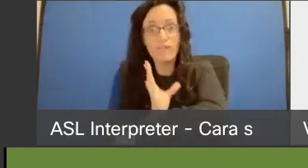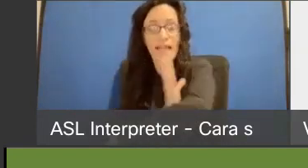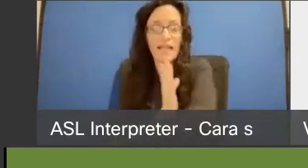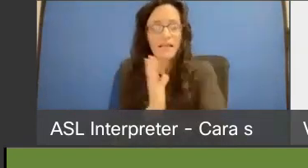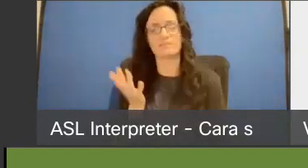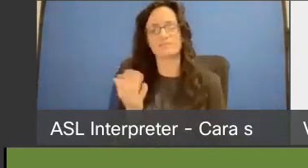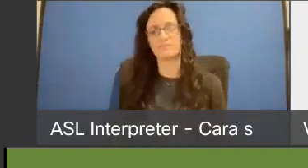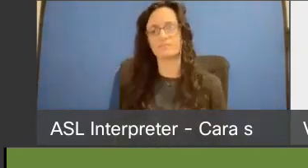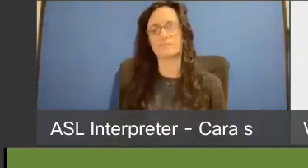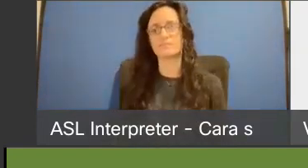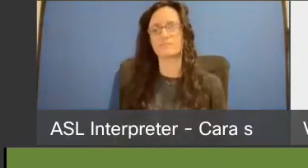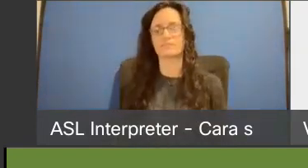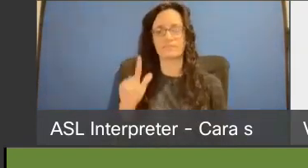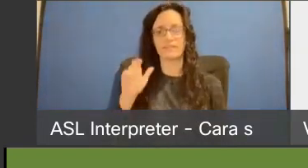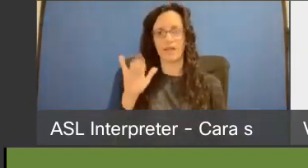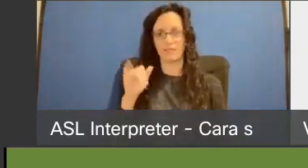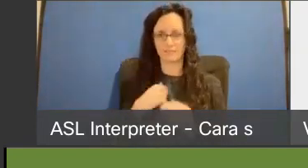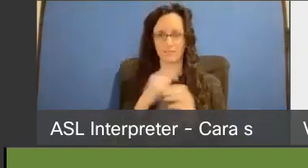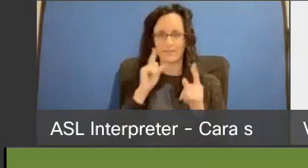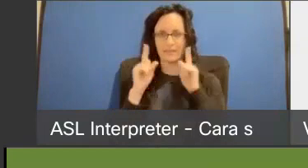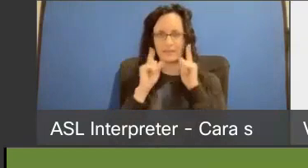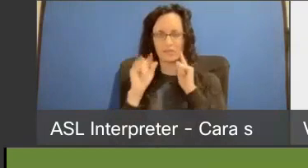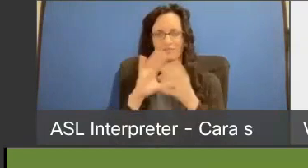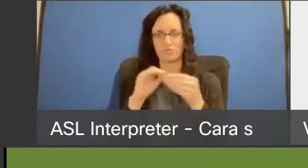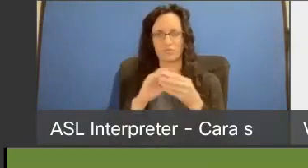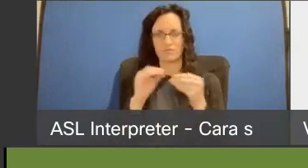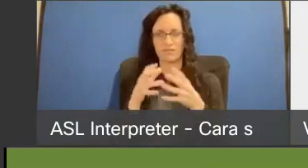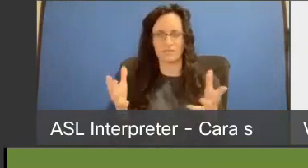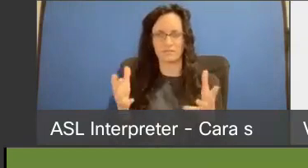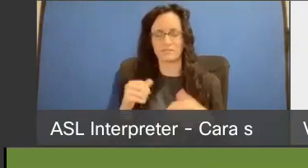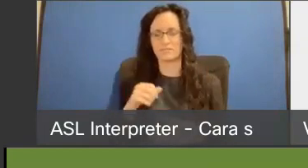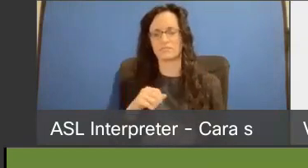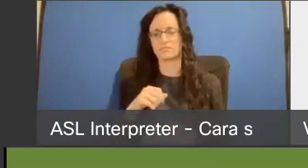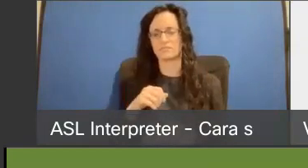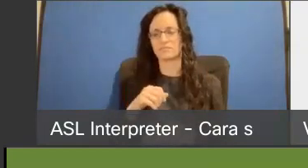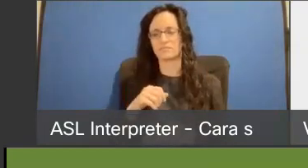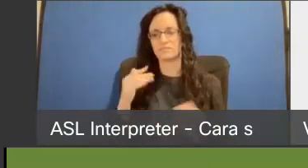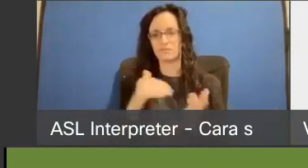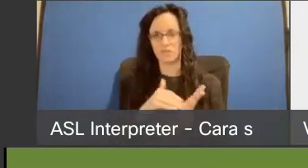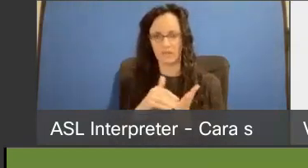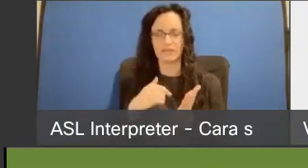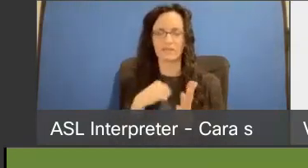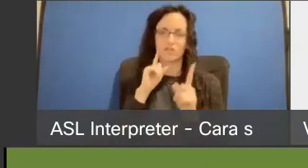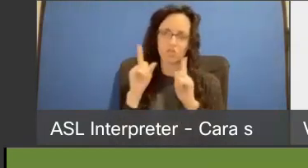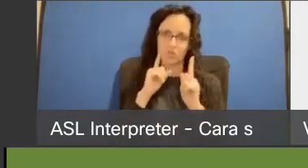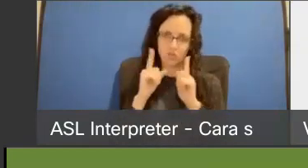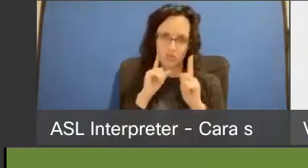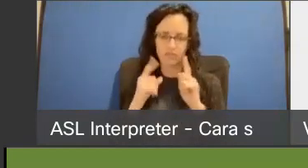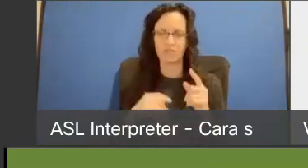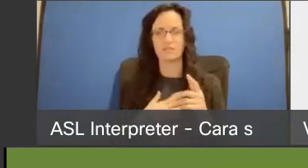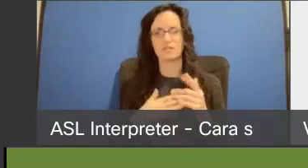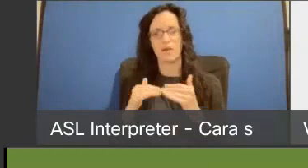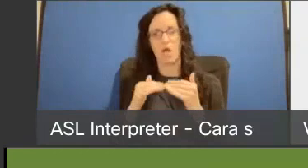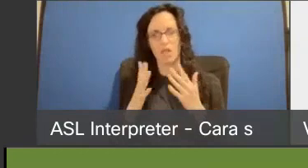So anecdotally, we hear that a lot. Many, many times I've heard, and people tell us they've heard, that